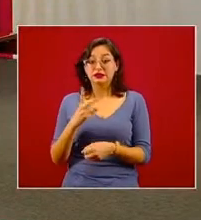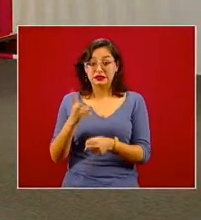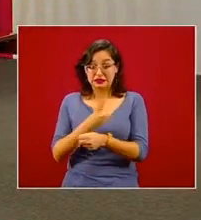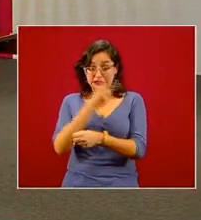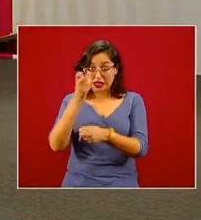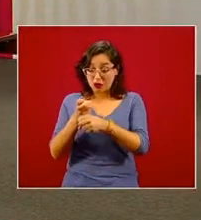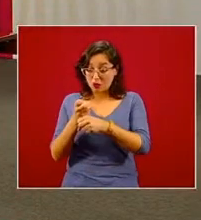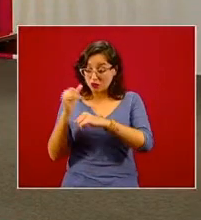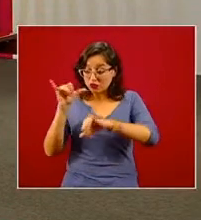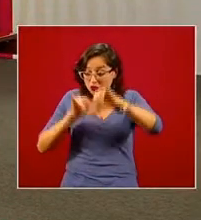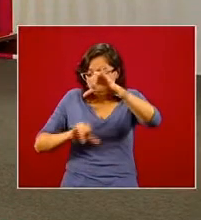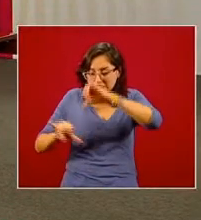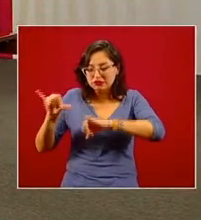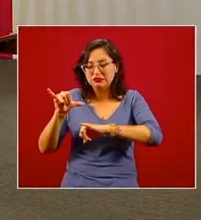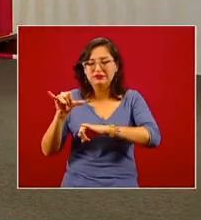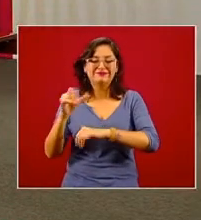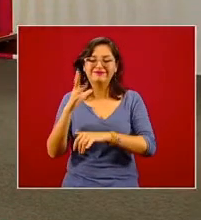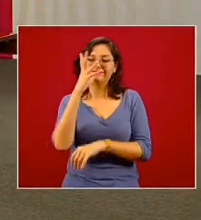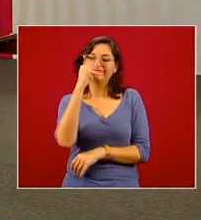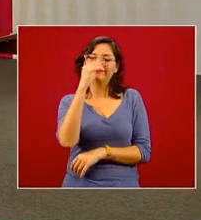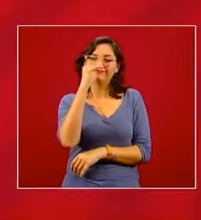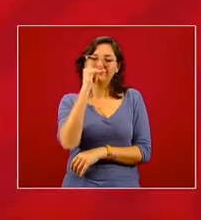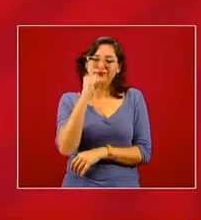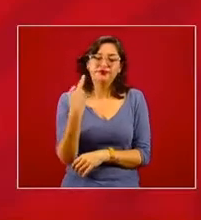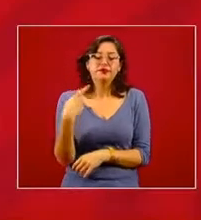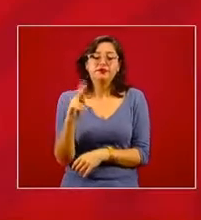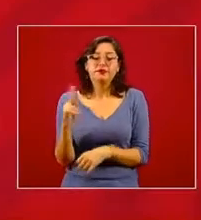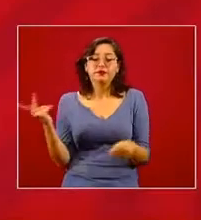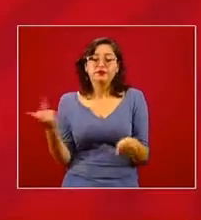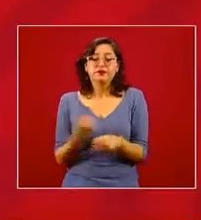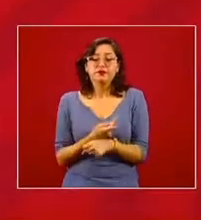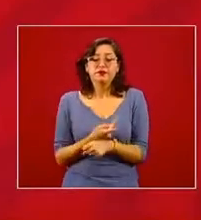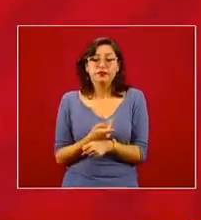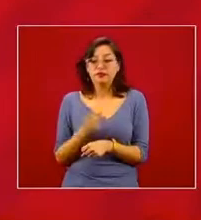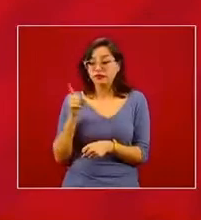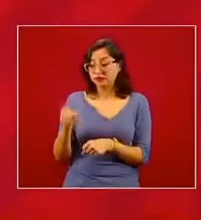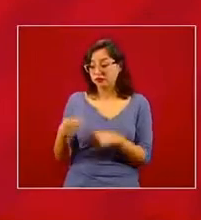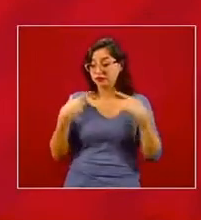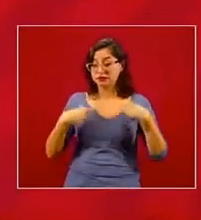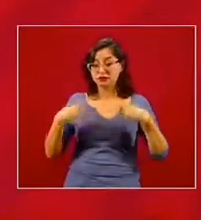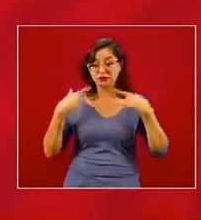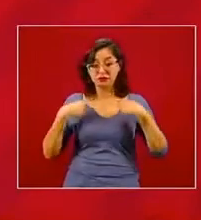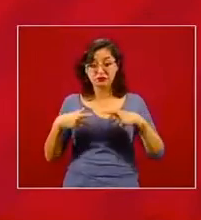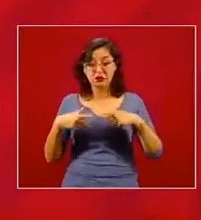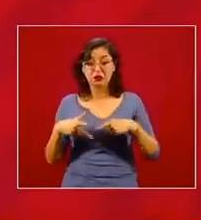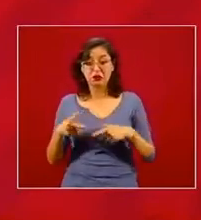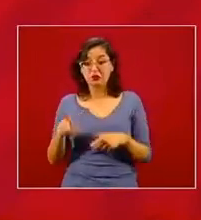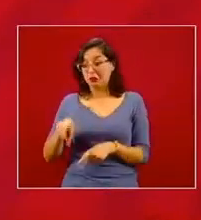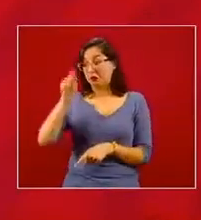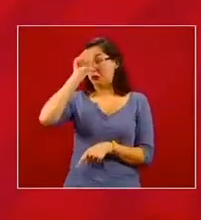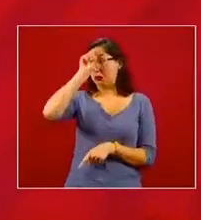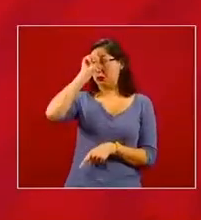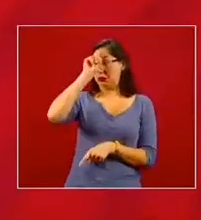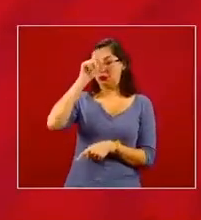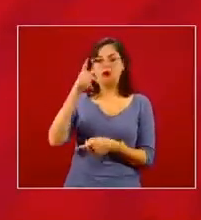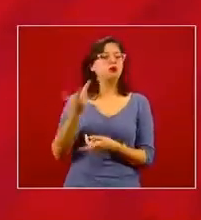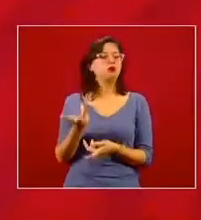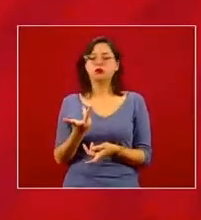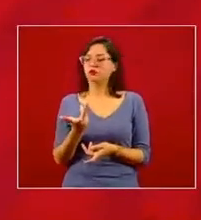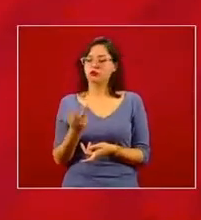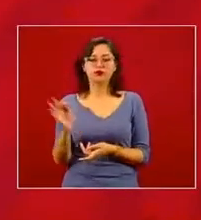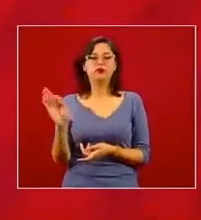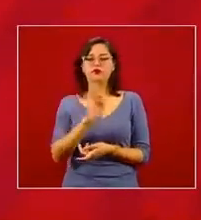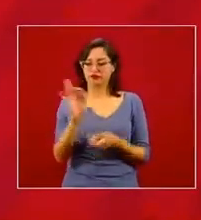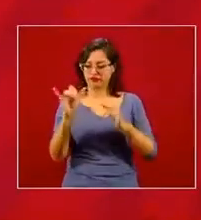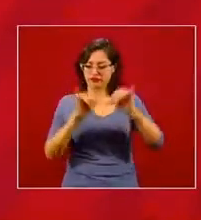it posible. back. Sin embargo, no es que esta persona se va a quedar Unfortunately, sin when una people clasificación final. Podrá quedarse sadly sí sin un die, resultado de